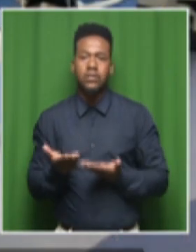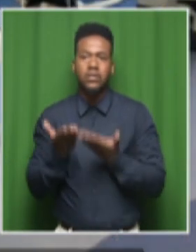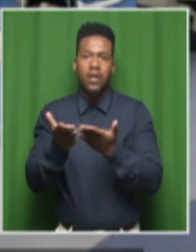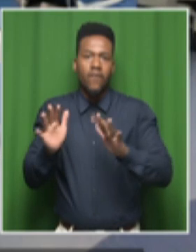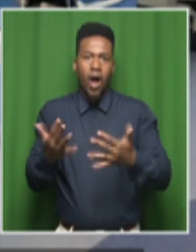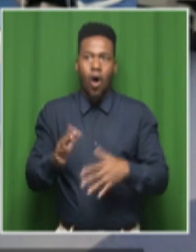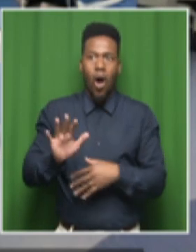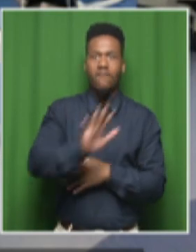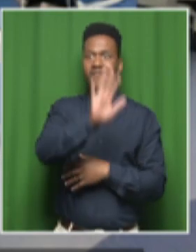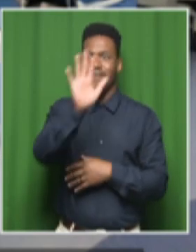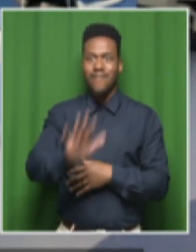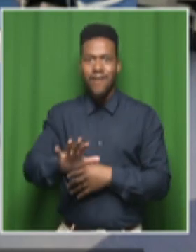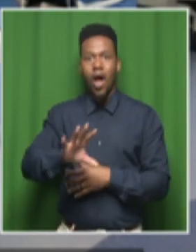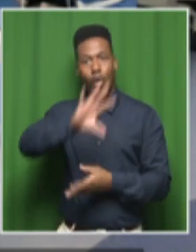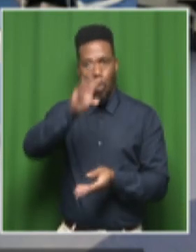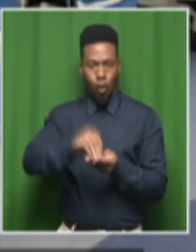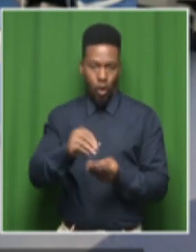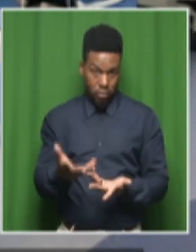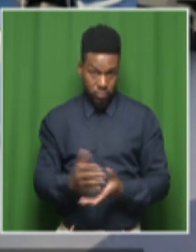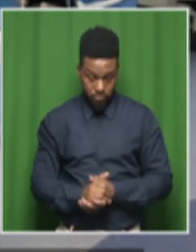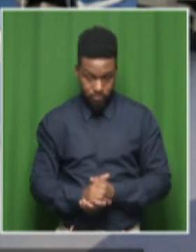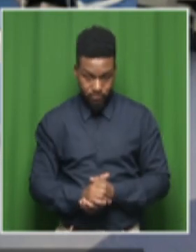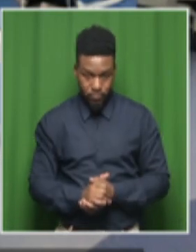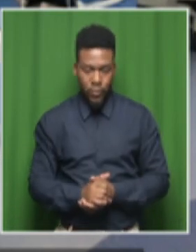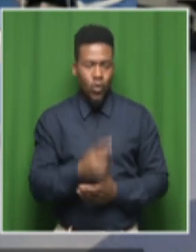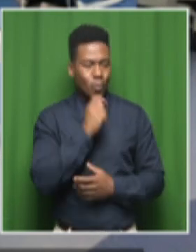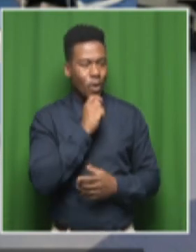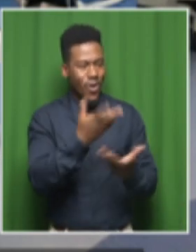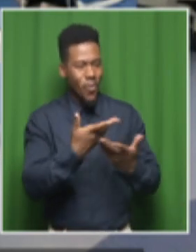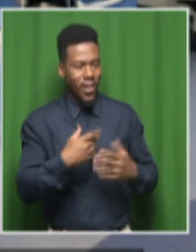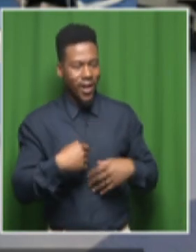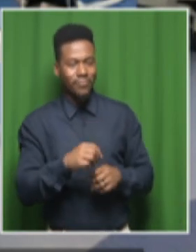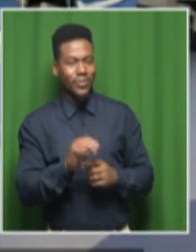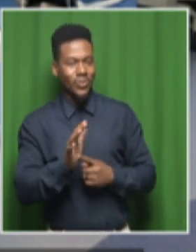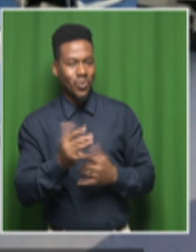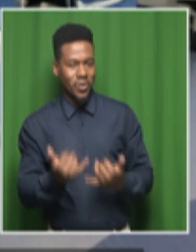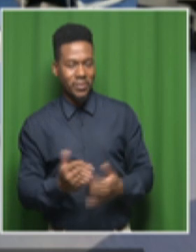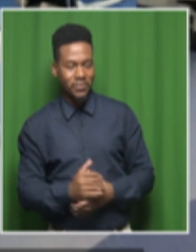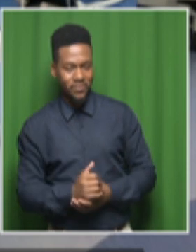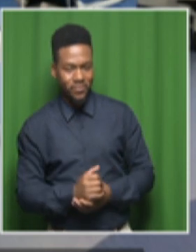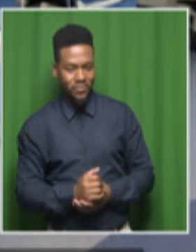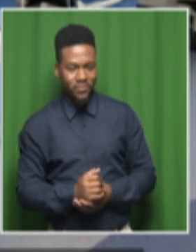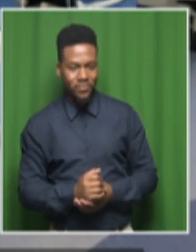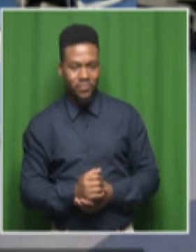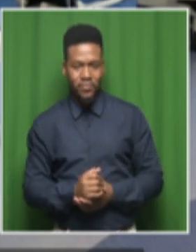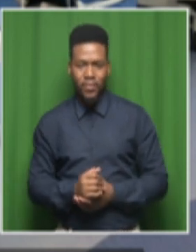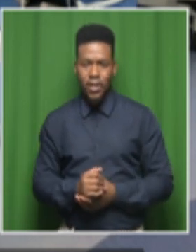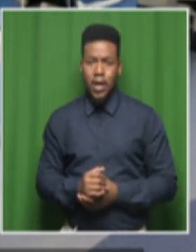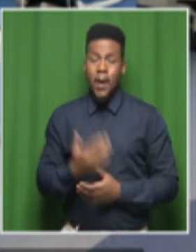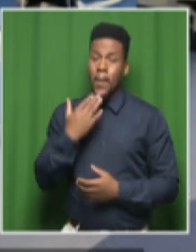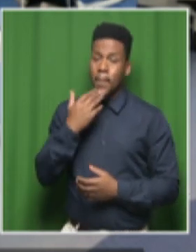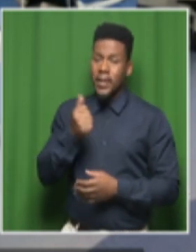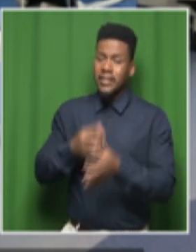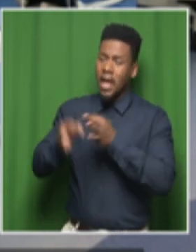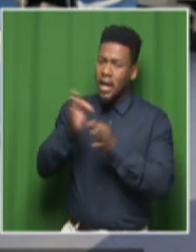at large. Prof. Gita, good morning, and thank you for your time on the SABC at this hour. Good morning. Thank you for inviting me. So, Prof, perhaps just,